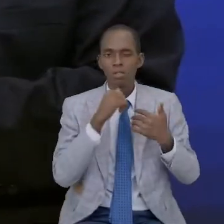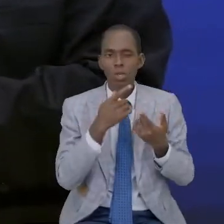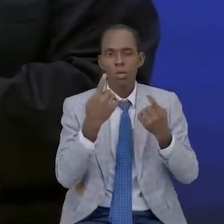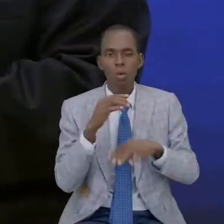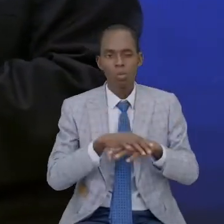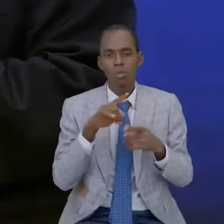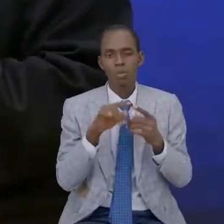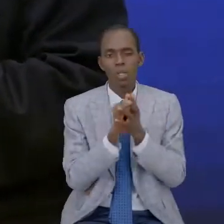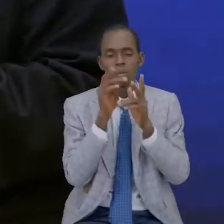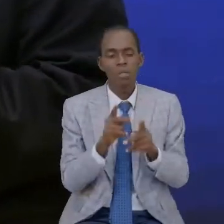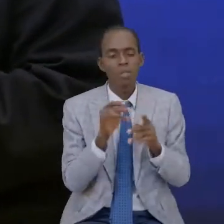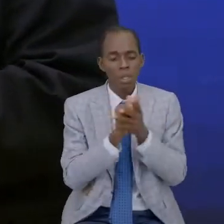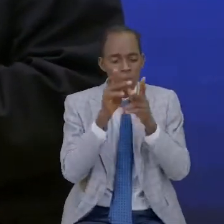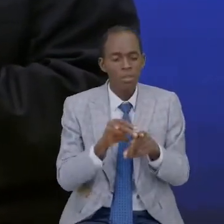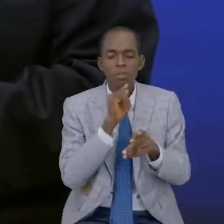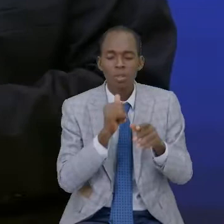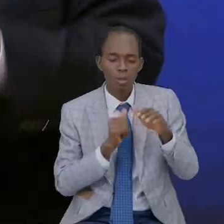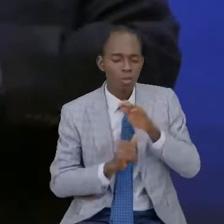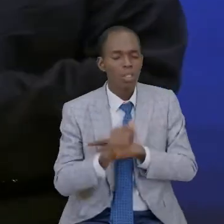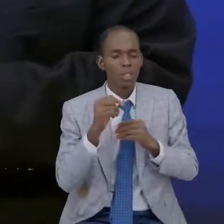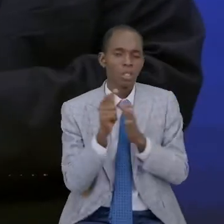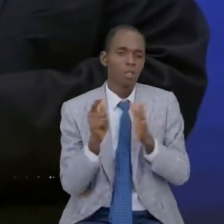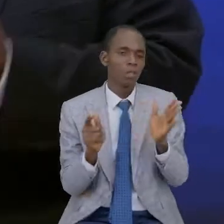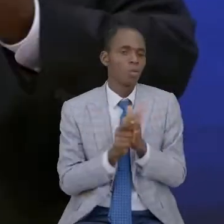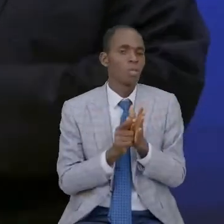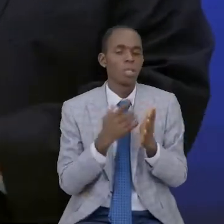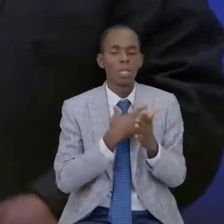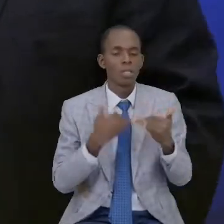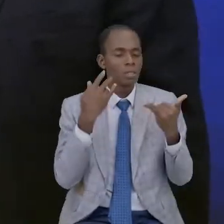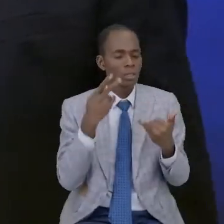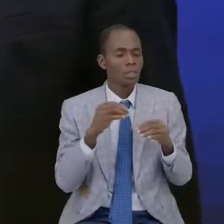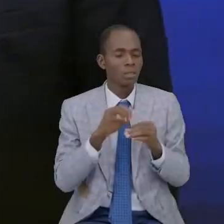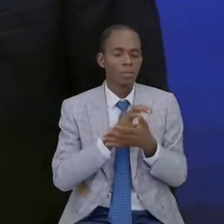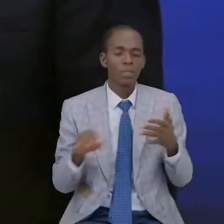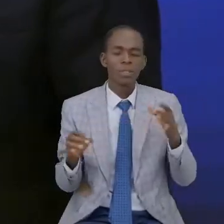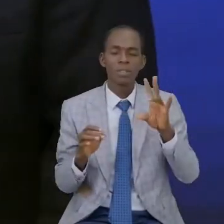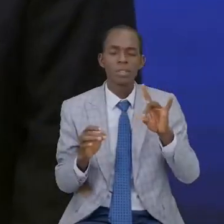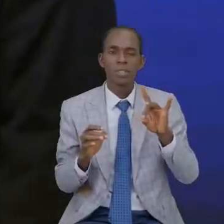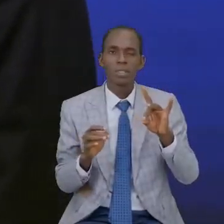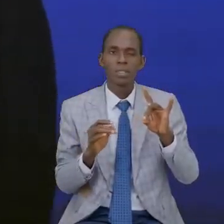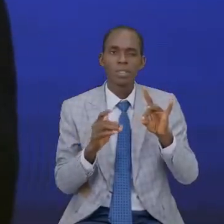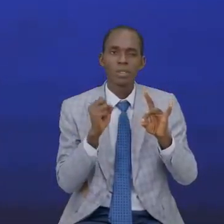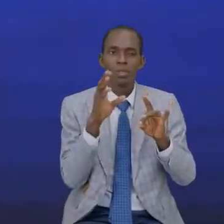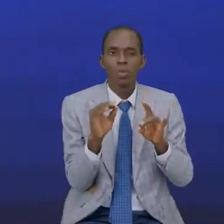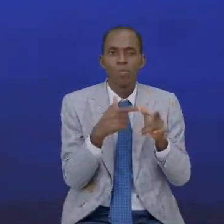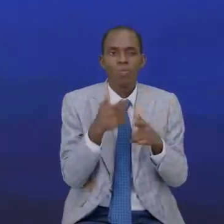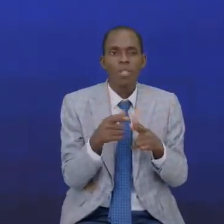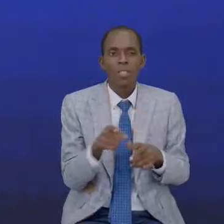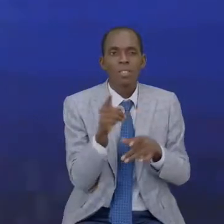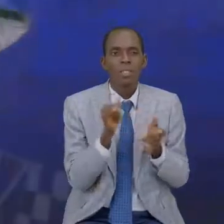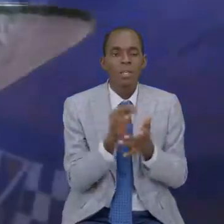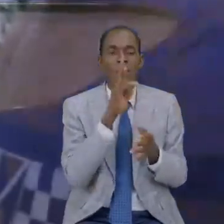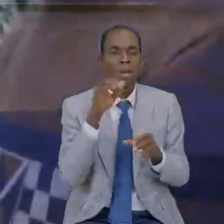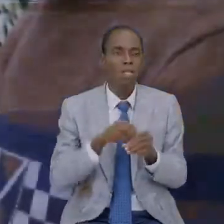is not subject to the law of God, neither indeed can be. Then in verse 8 it says, so then they that are in